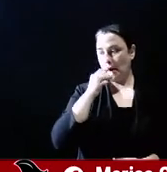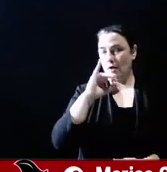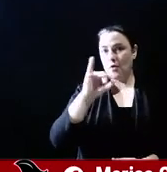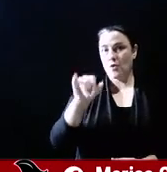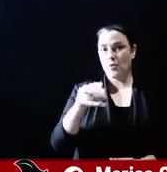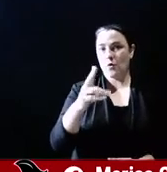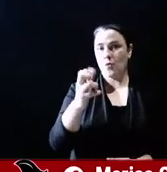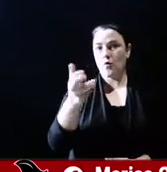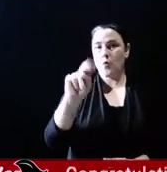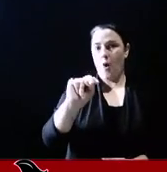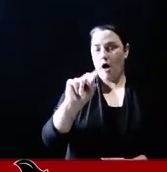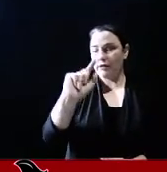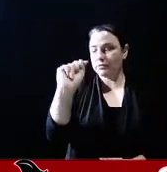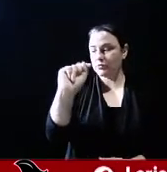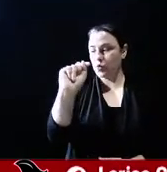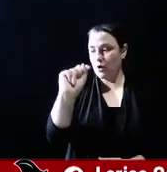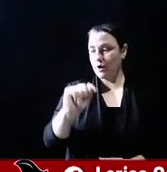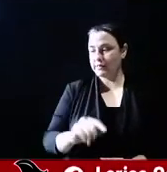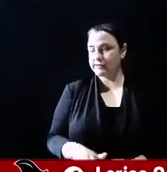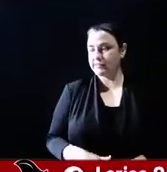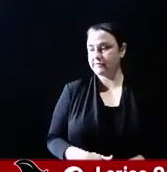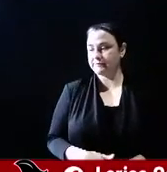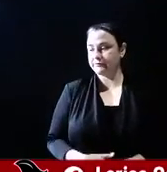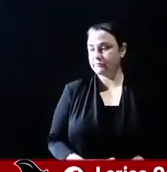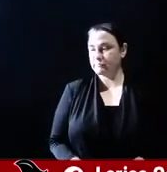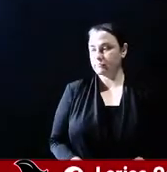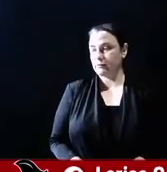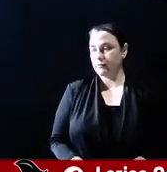Juan Manuel Braden Torres.